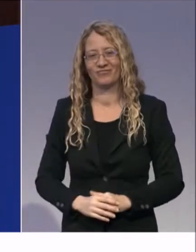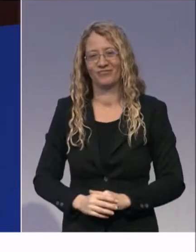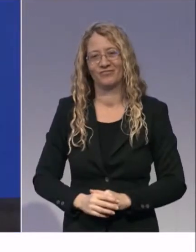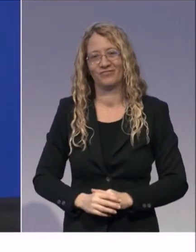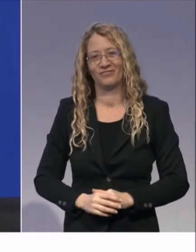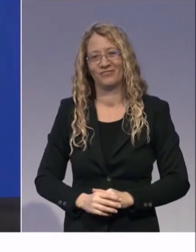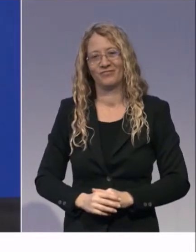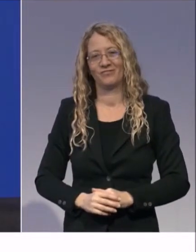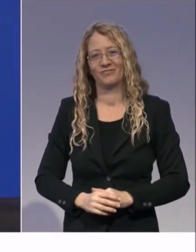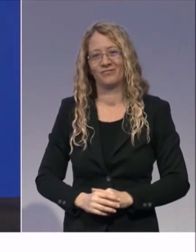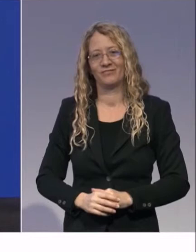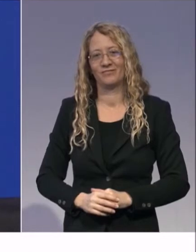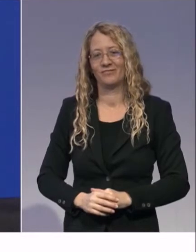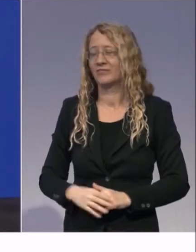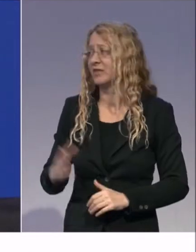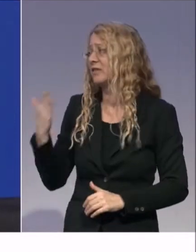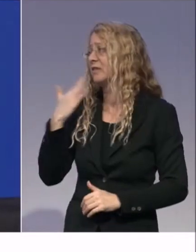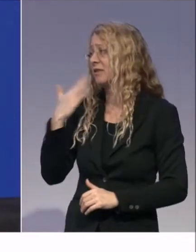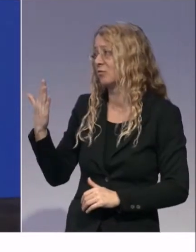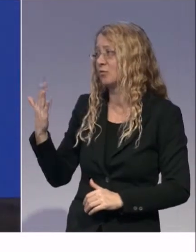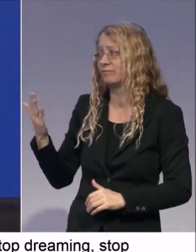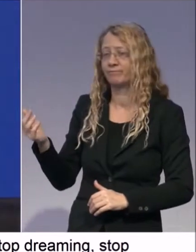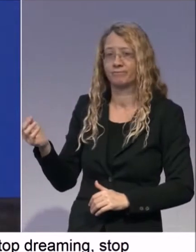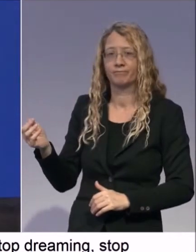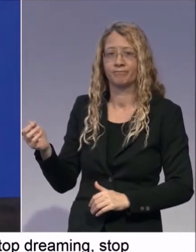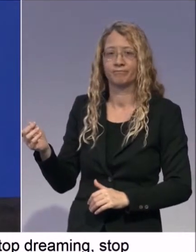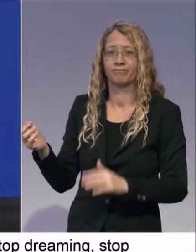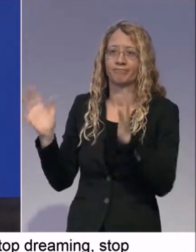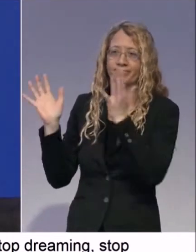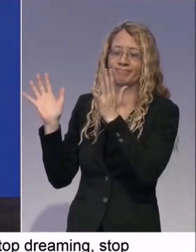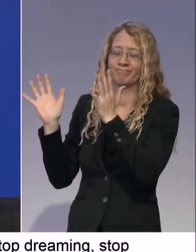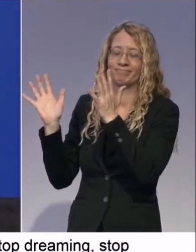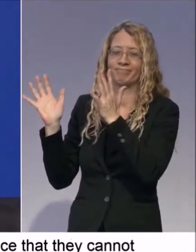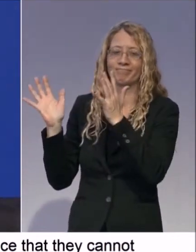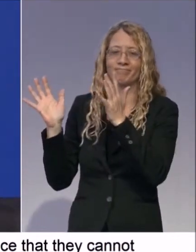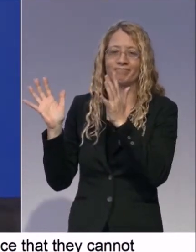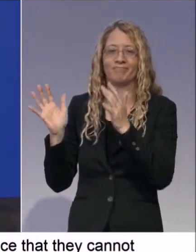Thank you. I think you both deserve a warm applause at this stage.